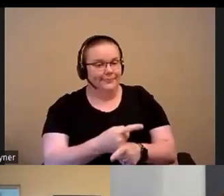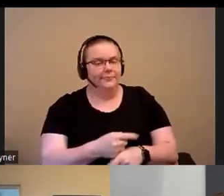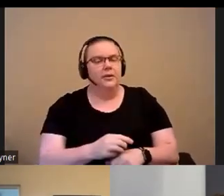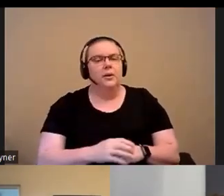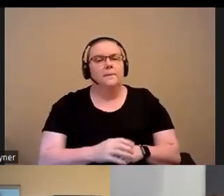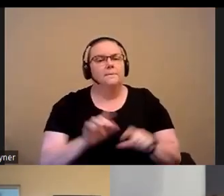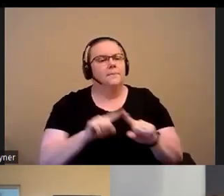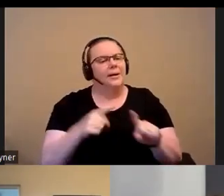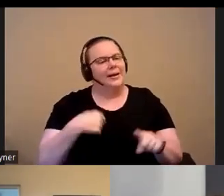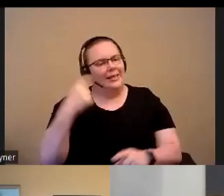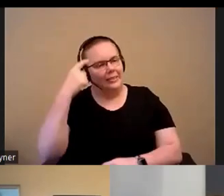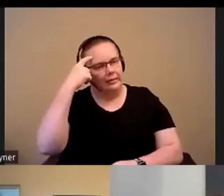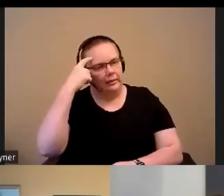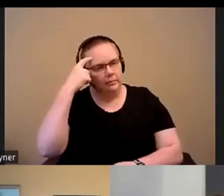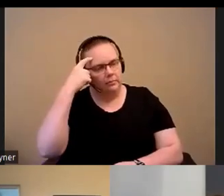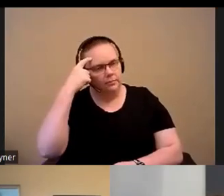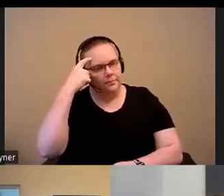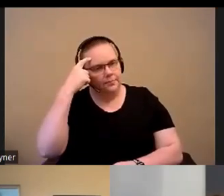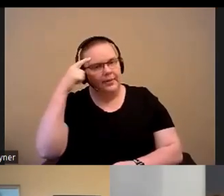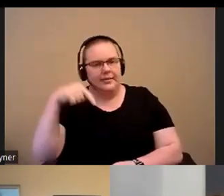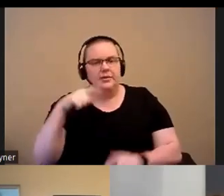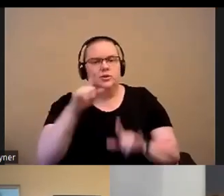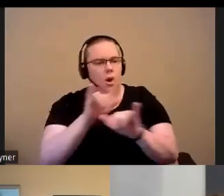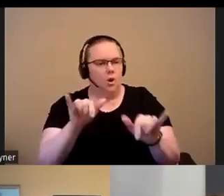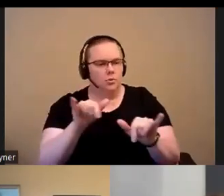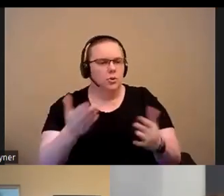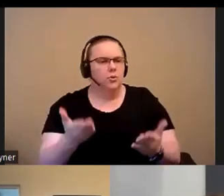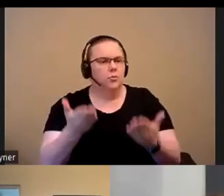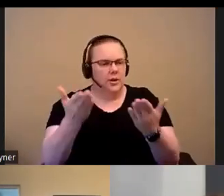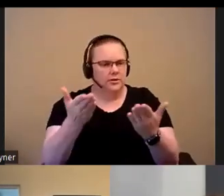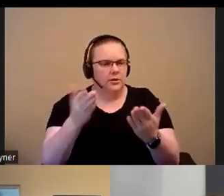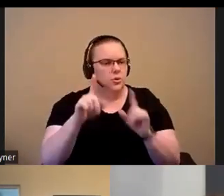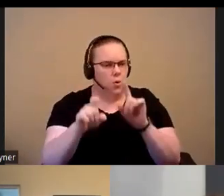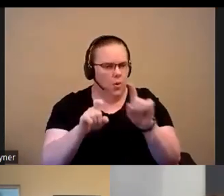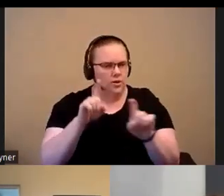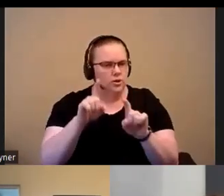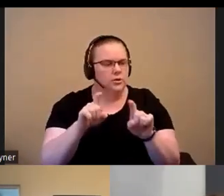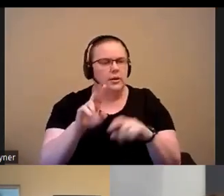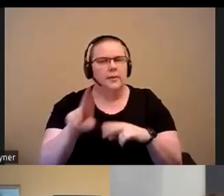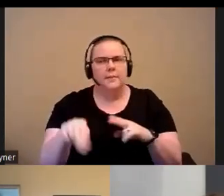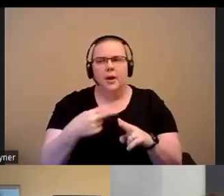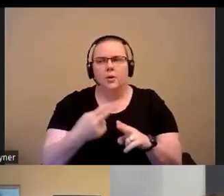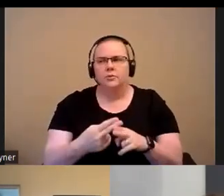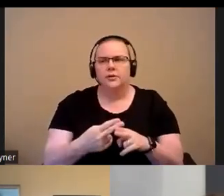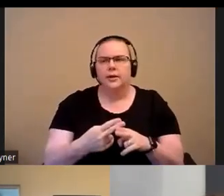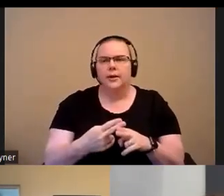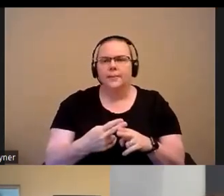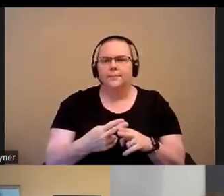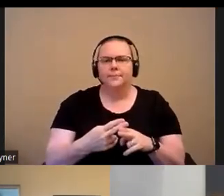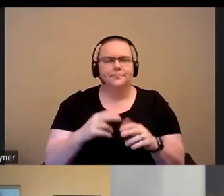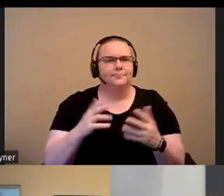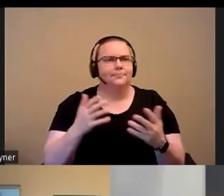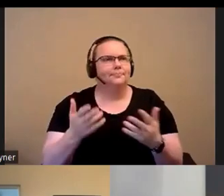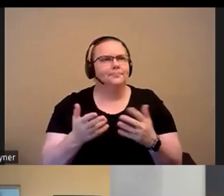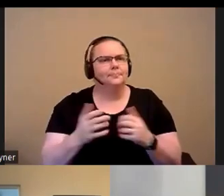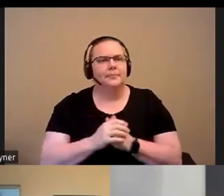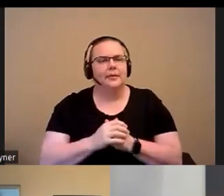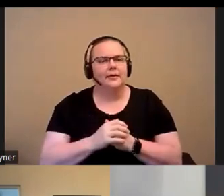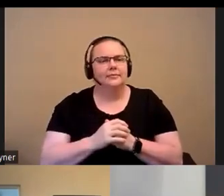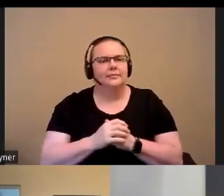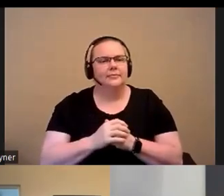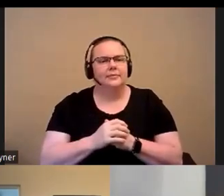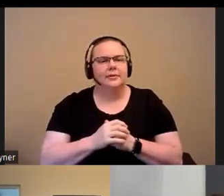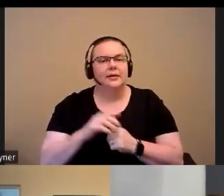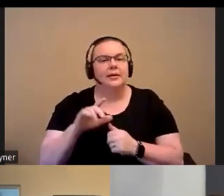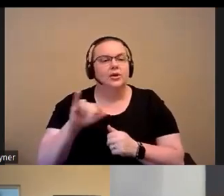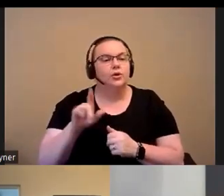And I think this also raises a kind of a question about how, sorry, Khalil. Well,